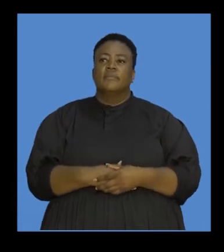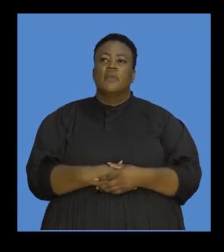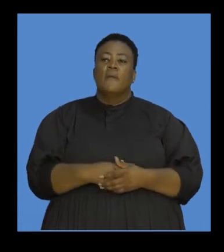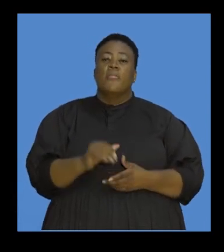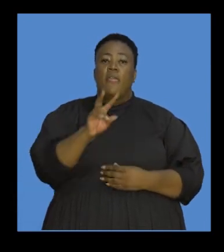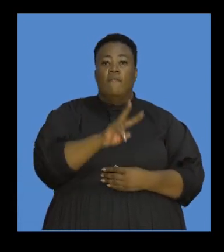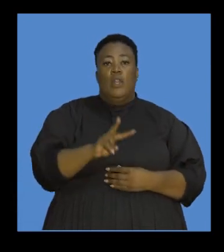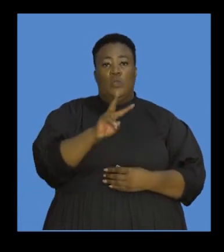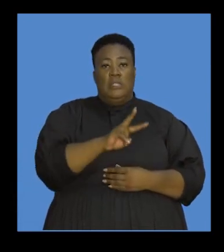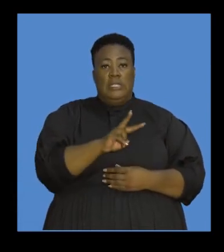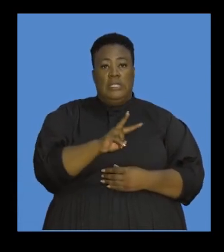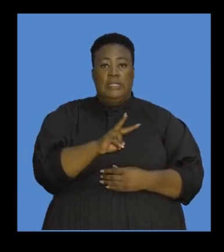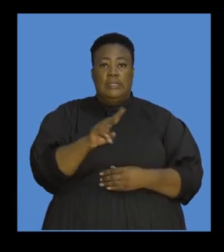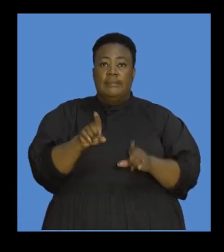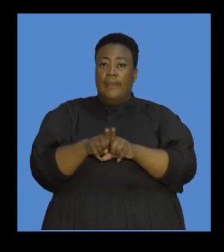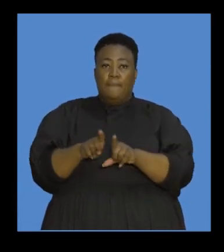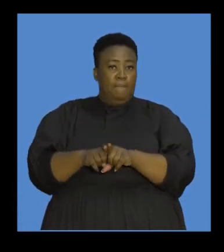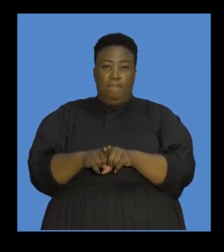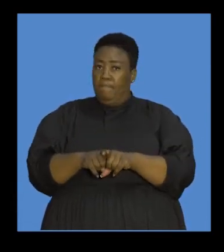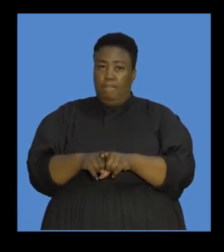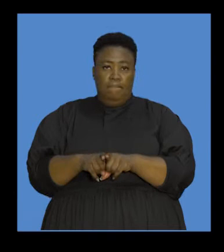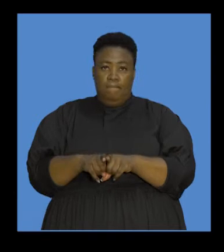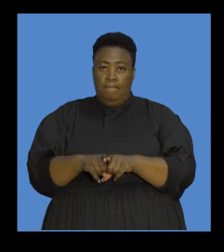velocity isn't constant.